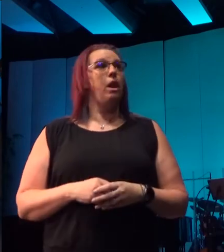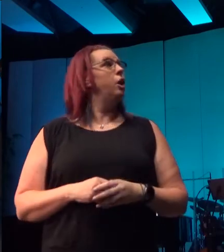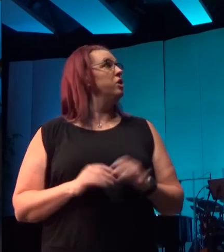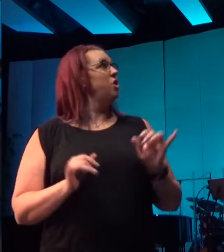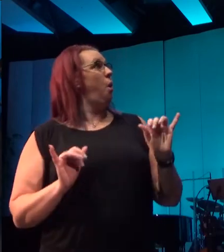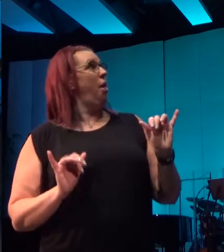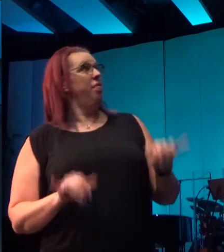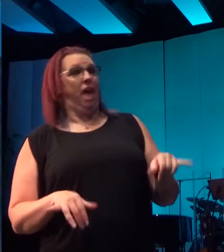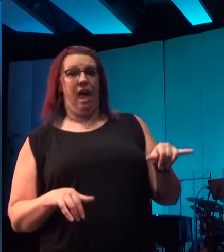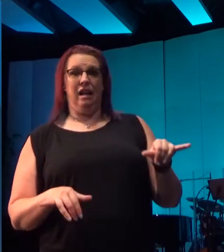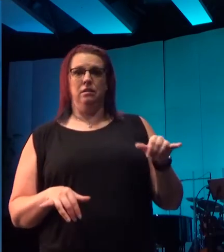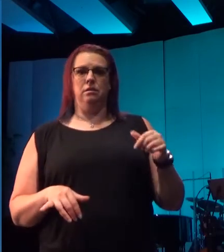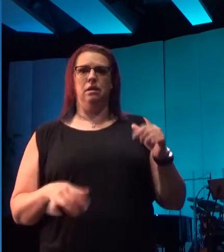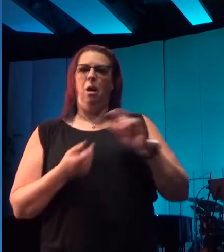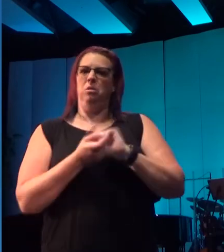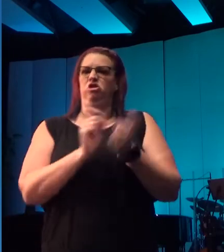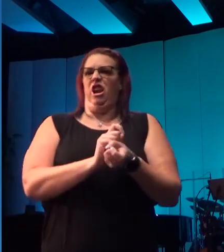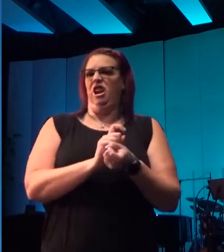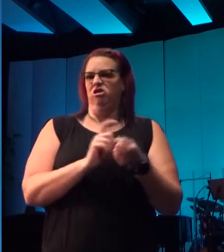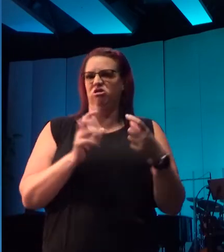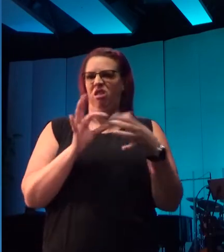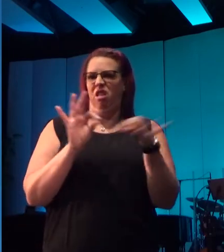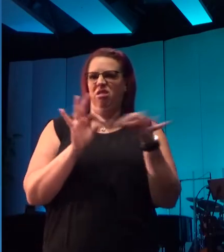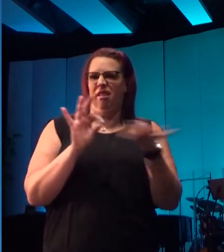to consider and think about this.